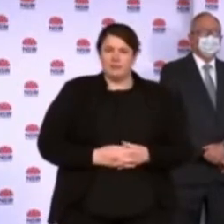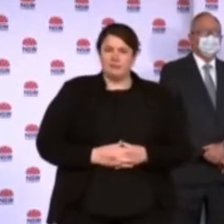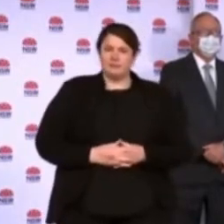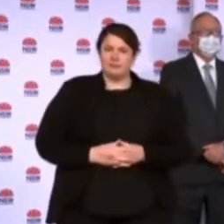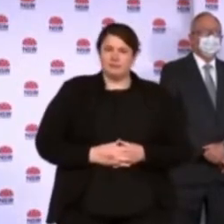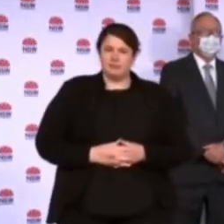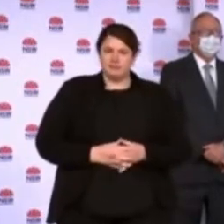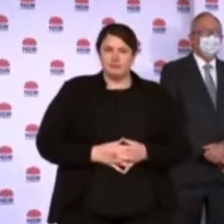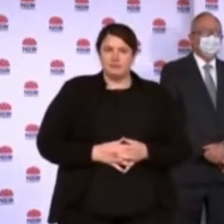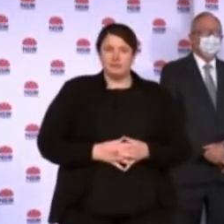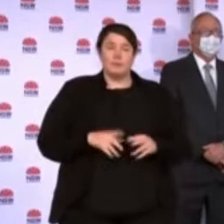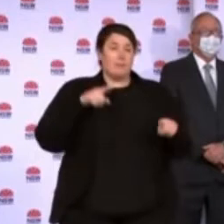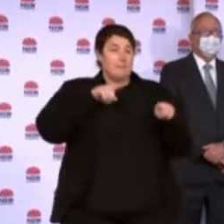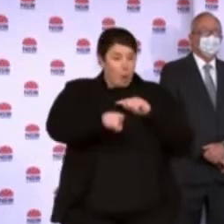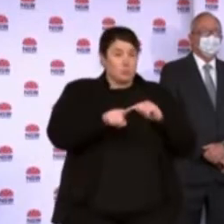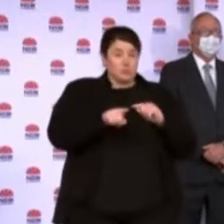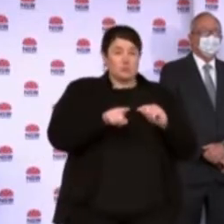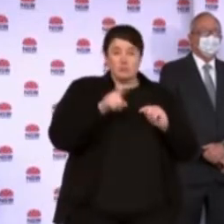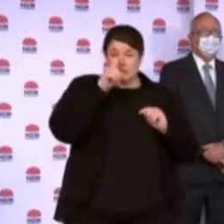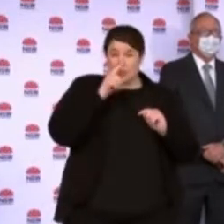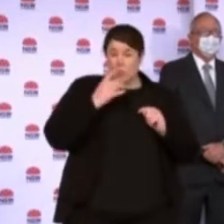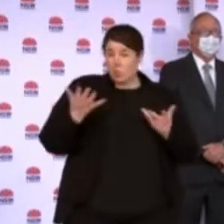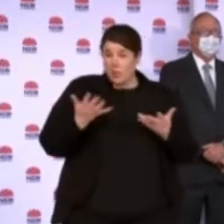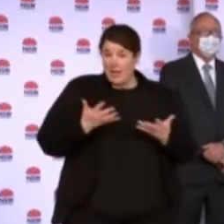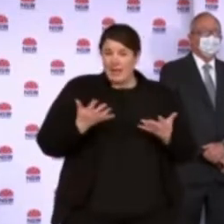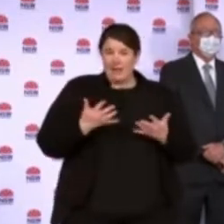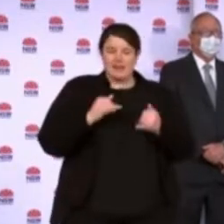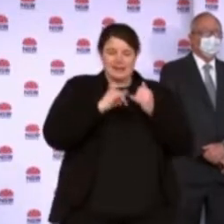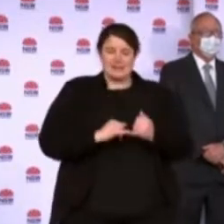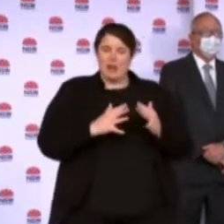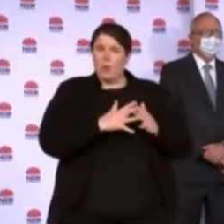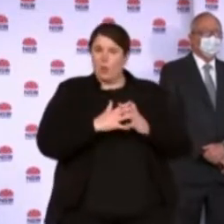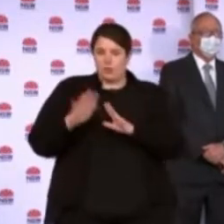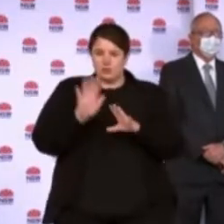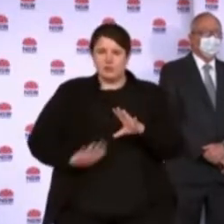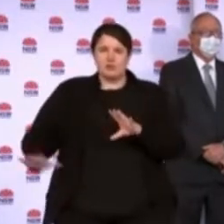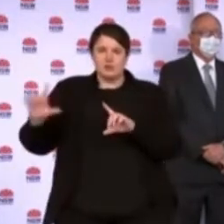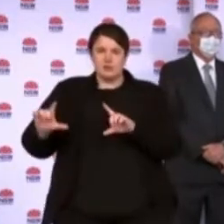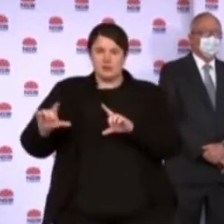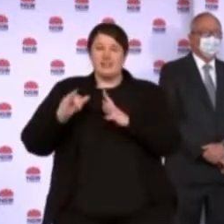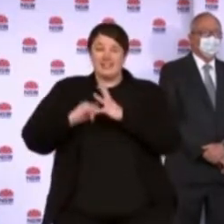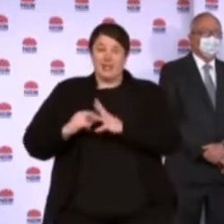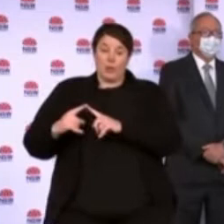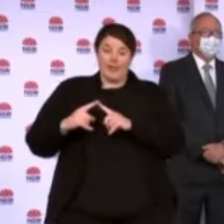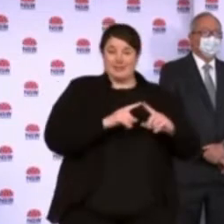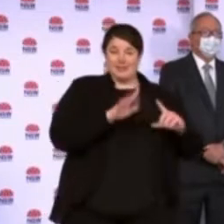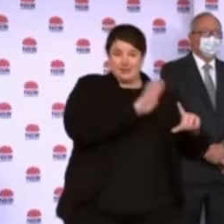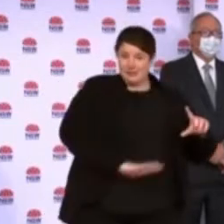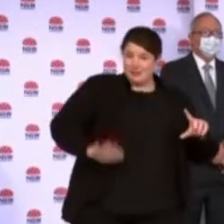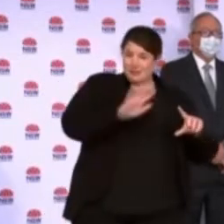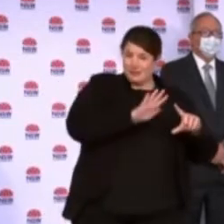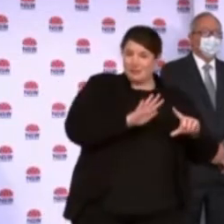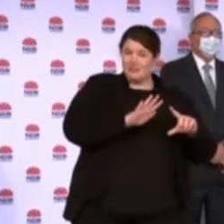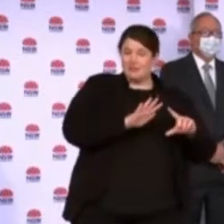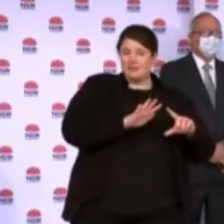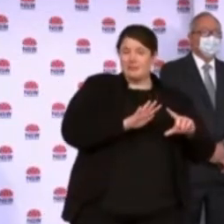Of the vast majority of cases are occurring in southwestern Sydney, southeastern Sydney, and we